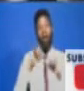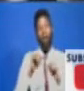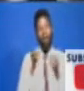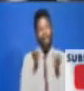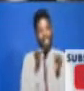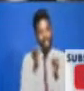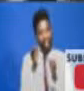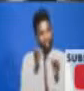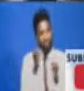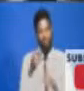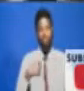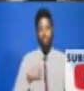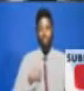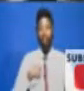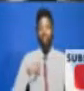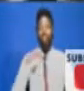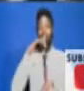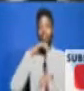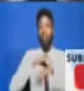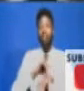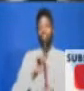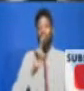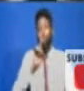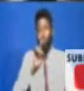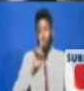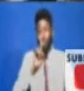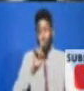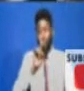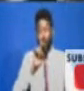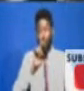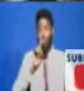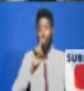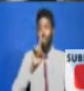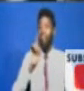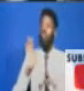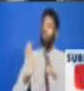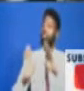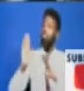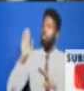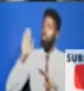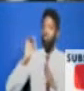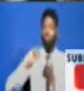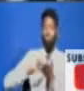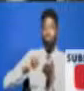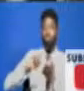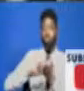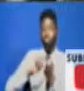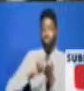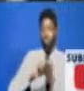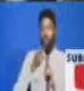only got one affidavit from the clerk and not two. I am willing and